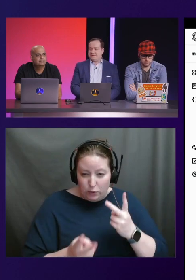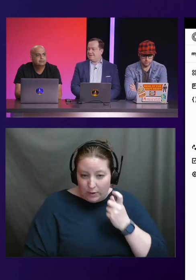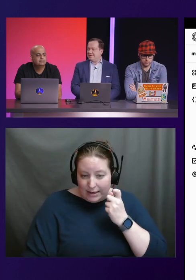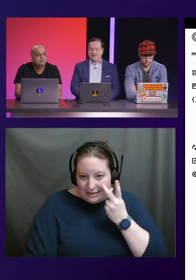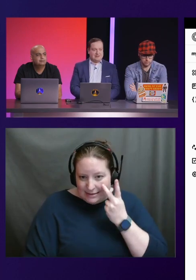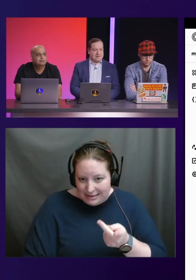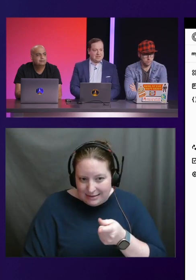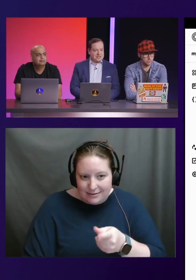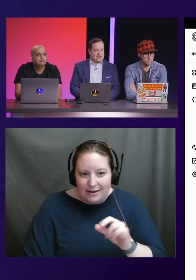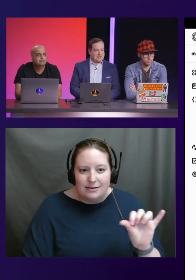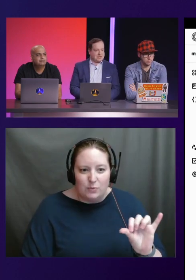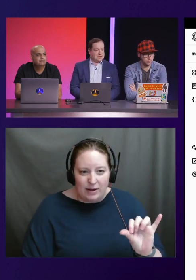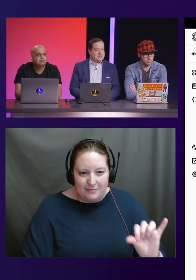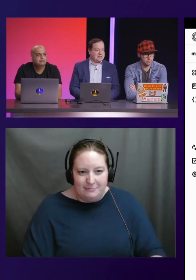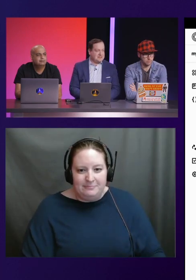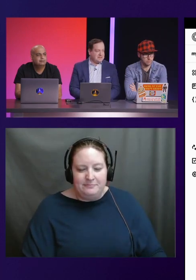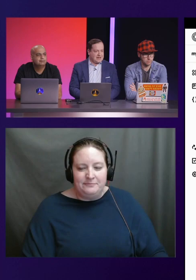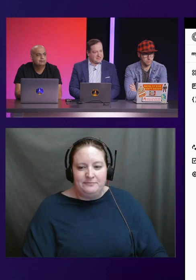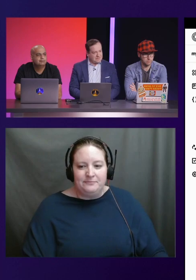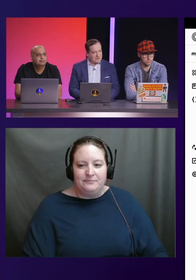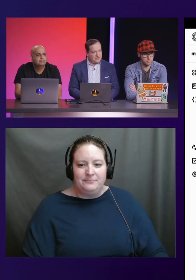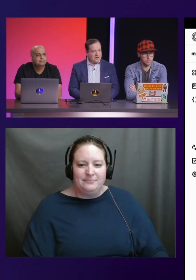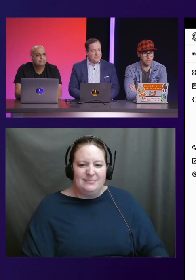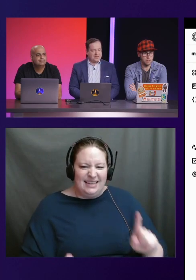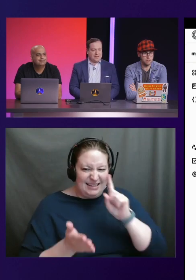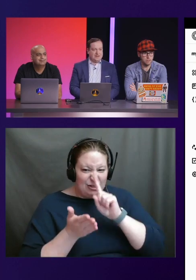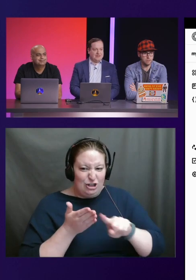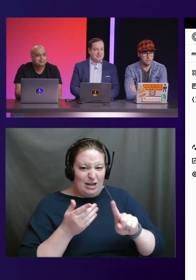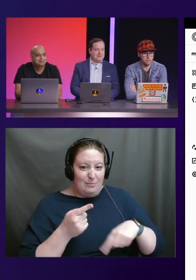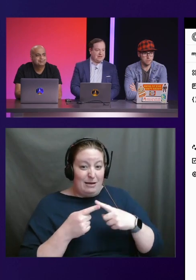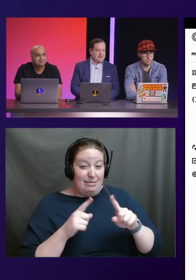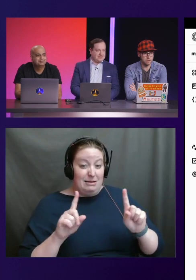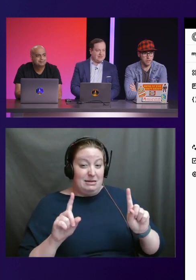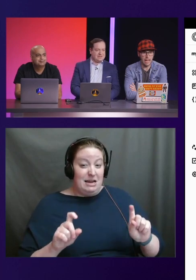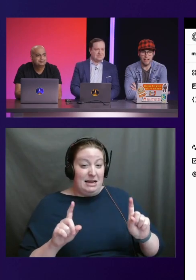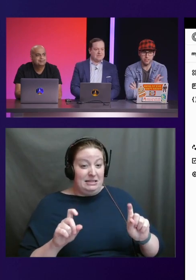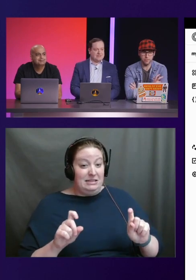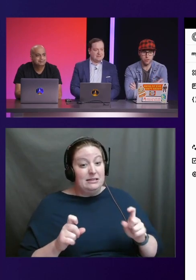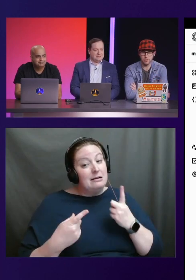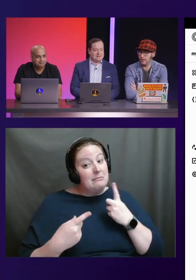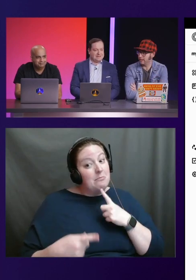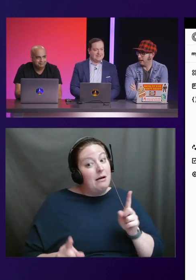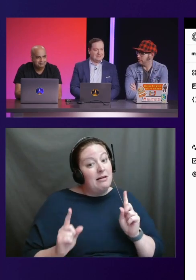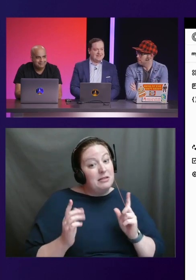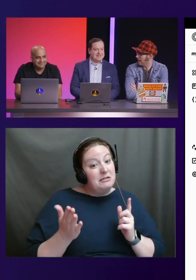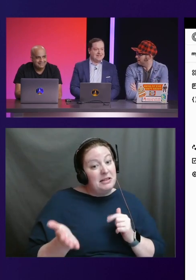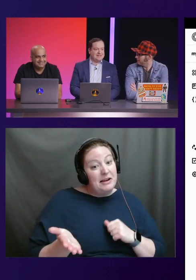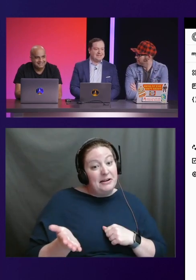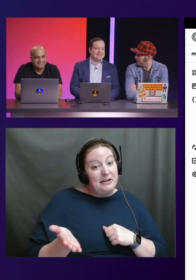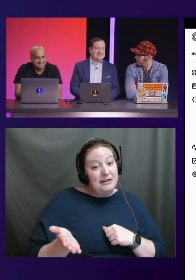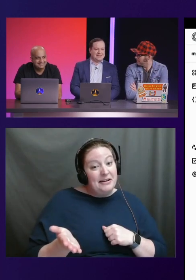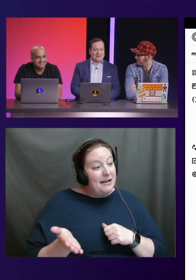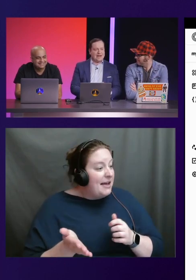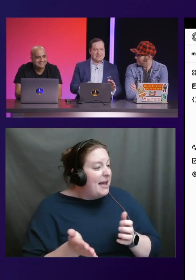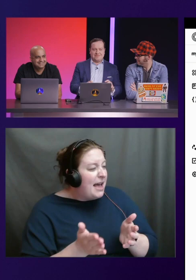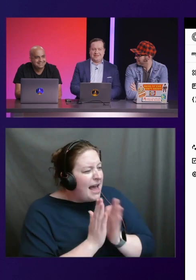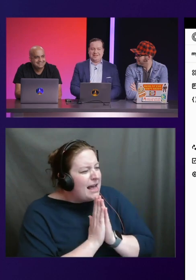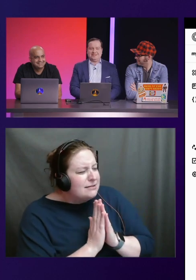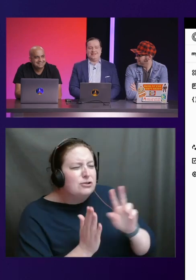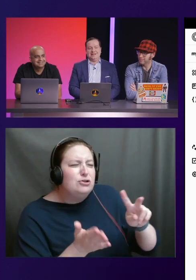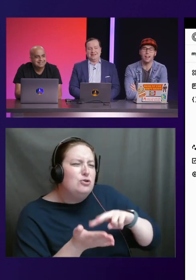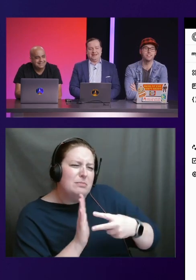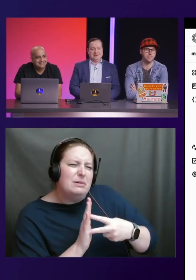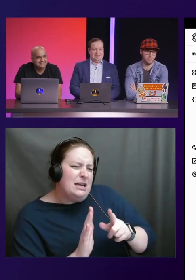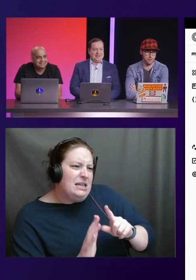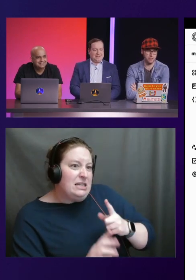Now, let's check about those tests that I asked for. Oh, they're there. Awesome. Asked for, aka demanded? Asked very